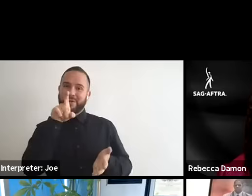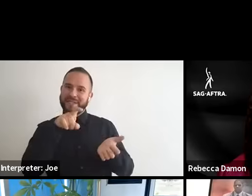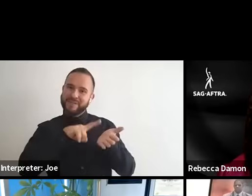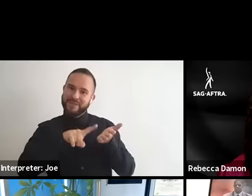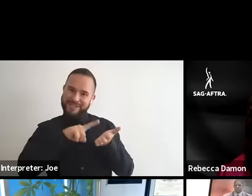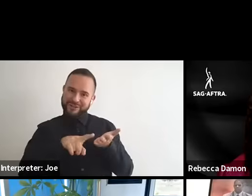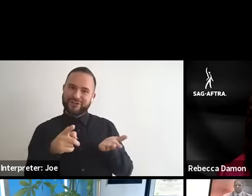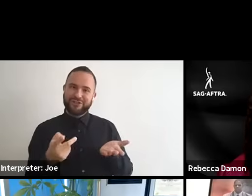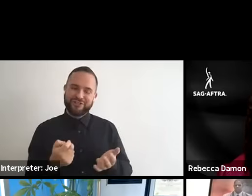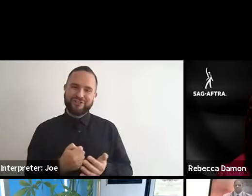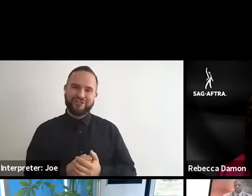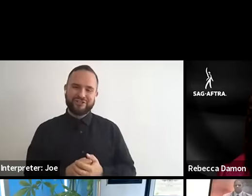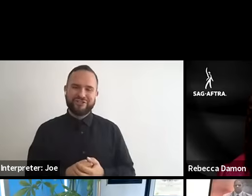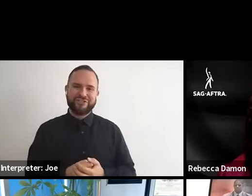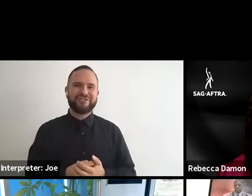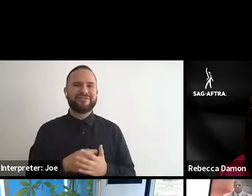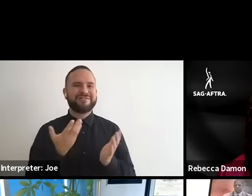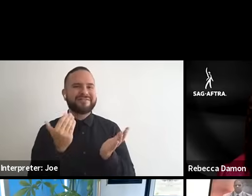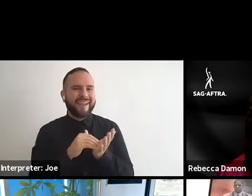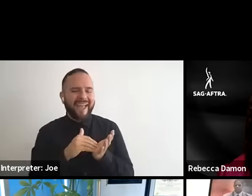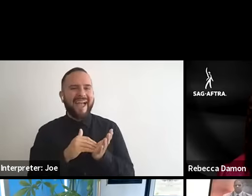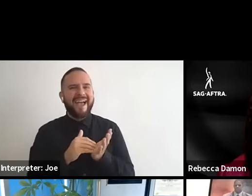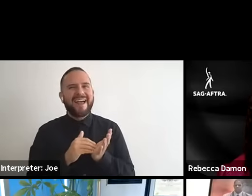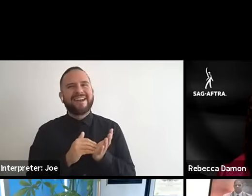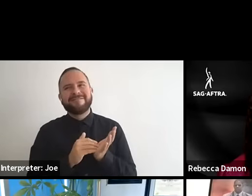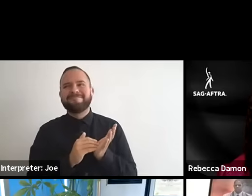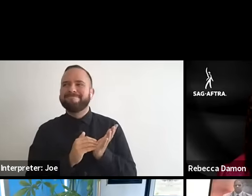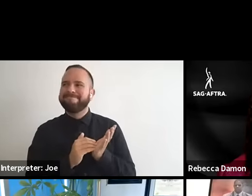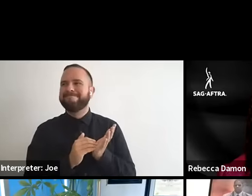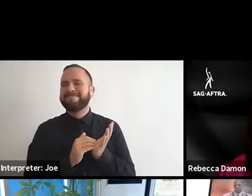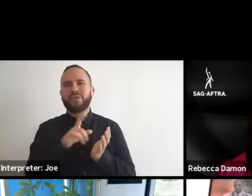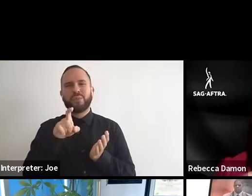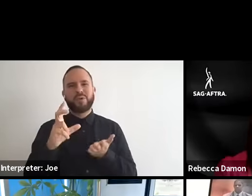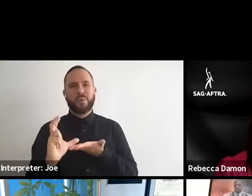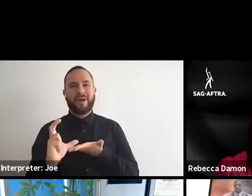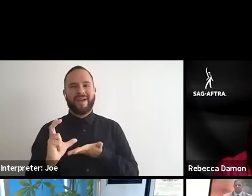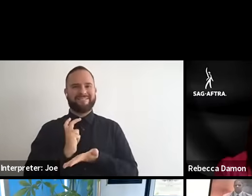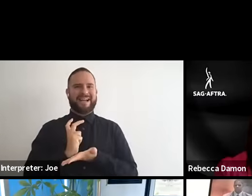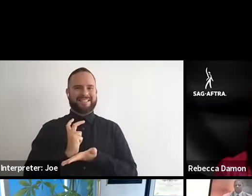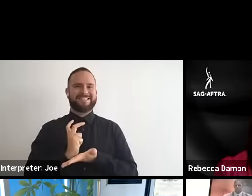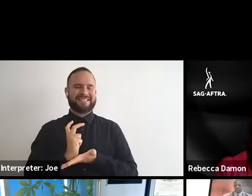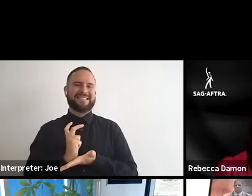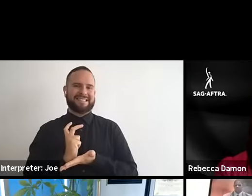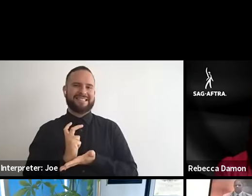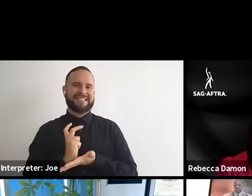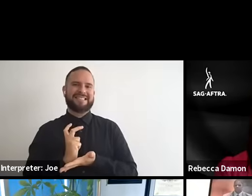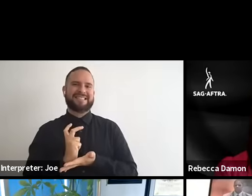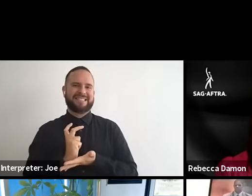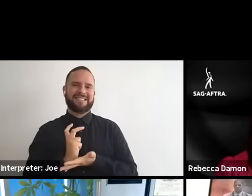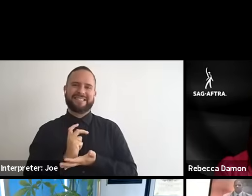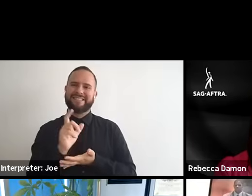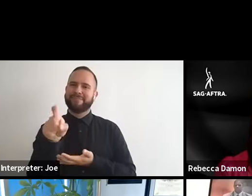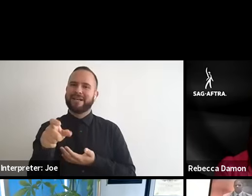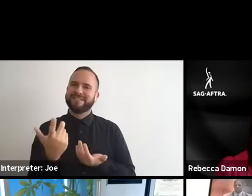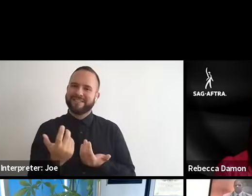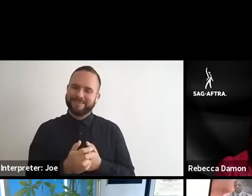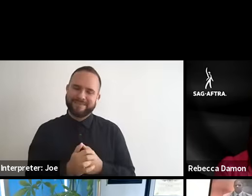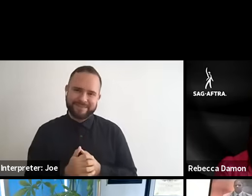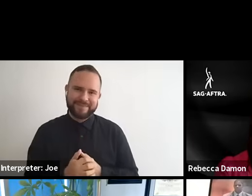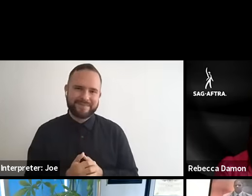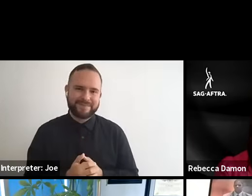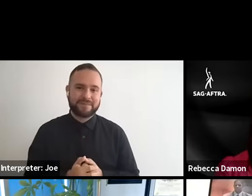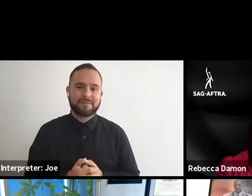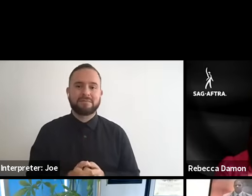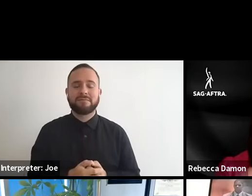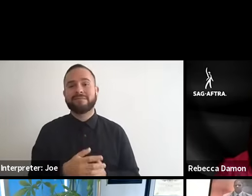Again, it comes to that investment. You have to remember to invest in yourself. When I get an email